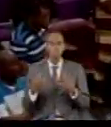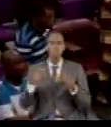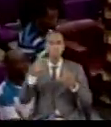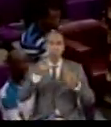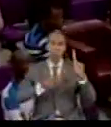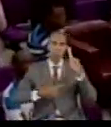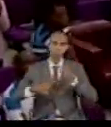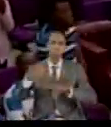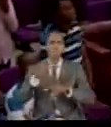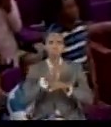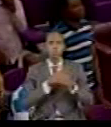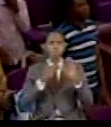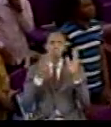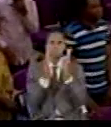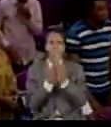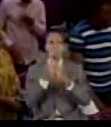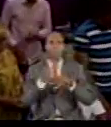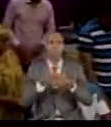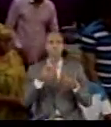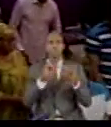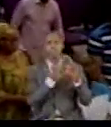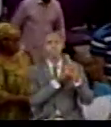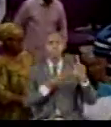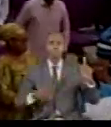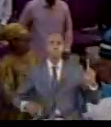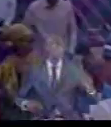pray unto the Lord.